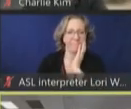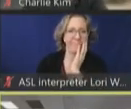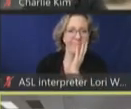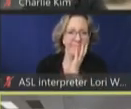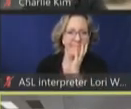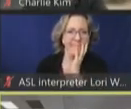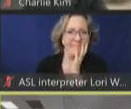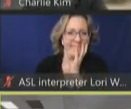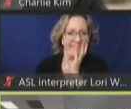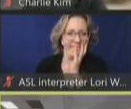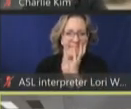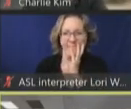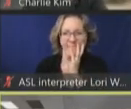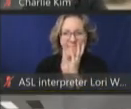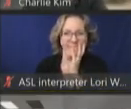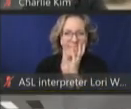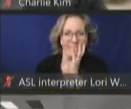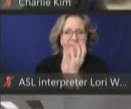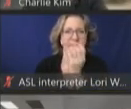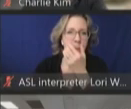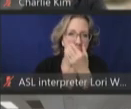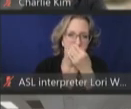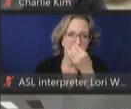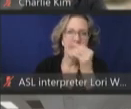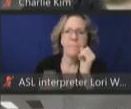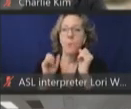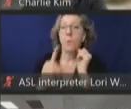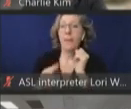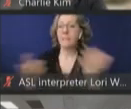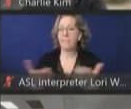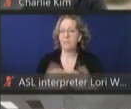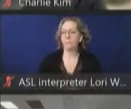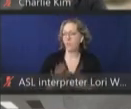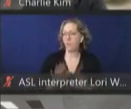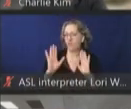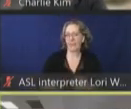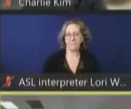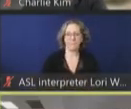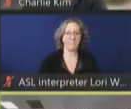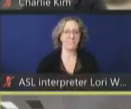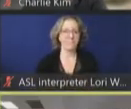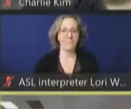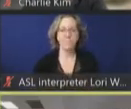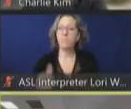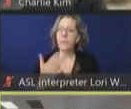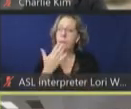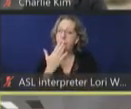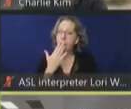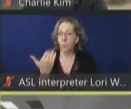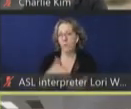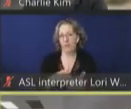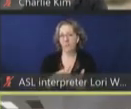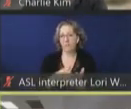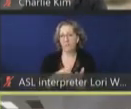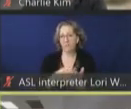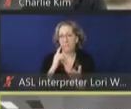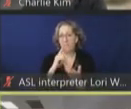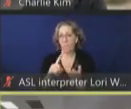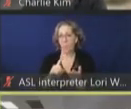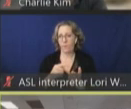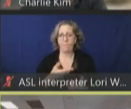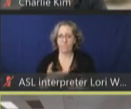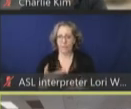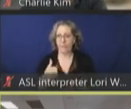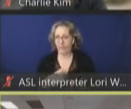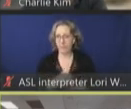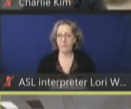And there you go. Fabulous. So thank you all again for having us. My name is Sarah